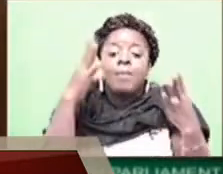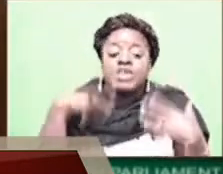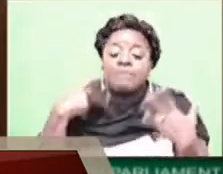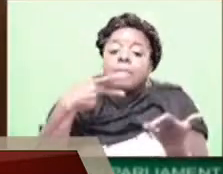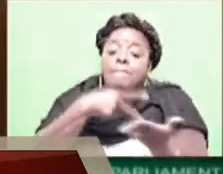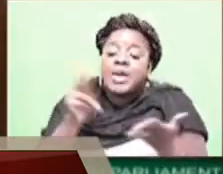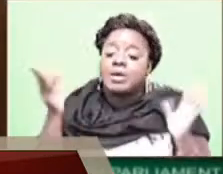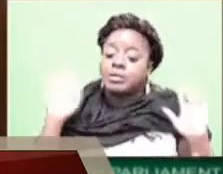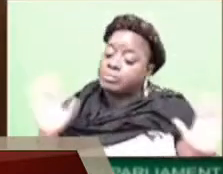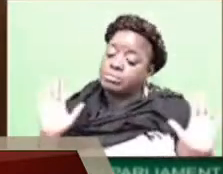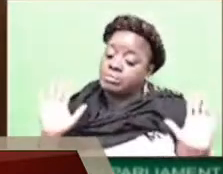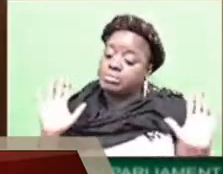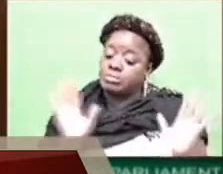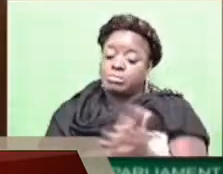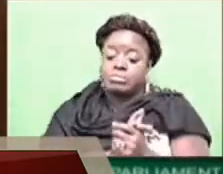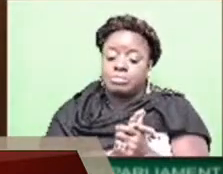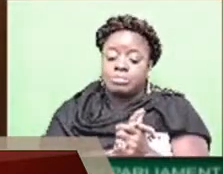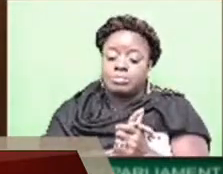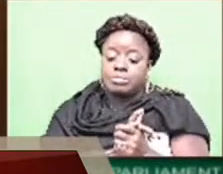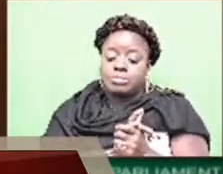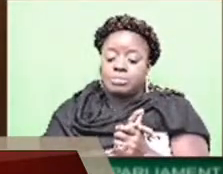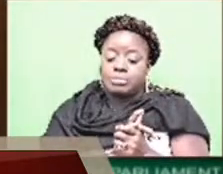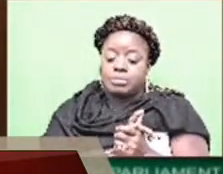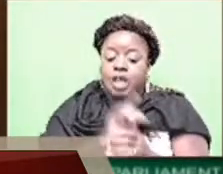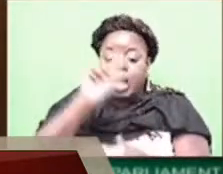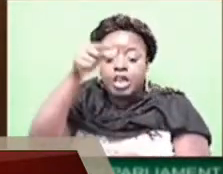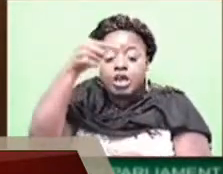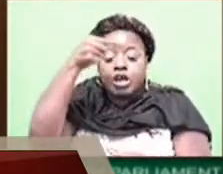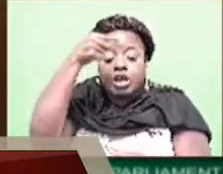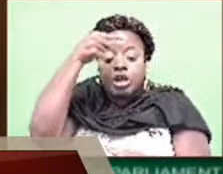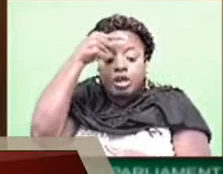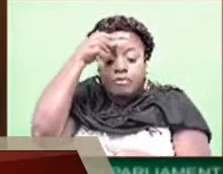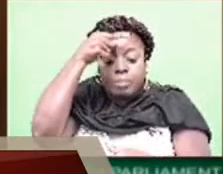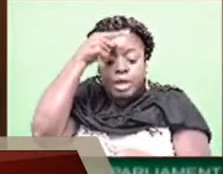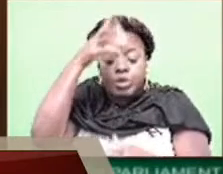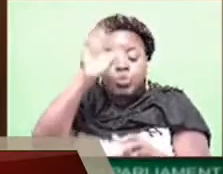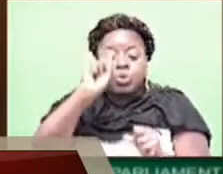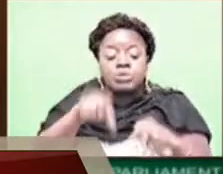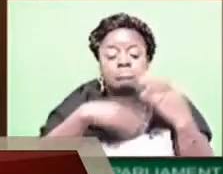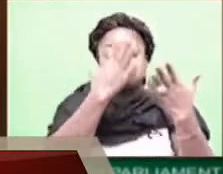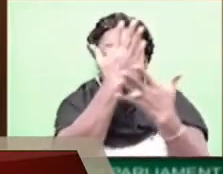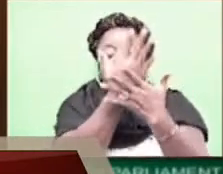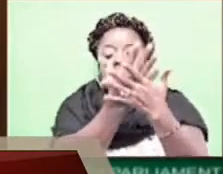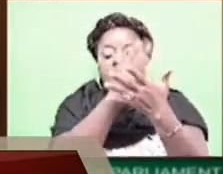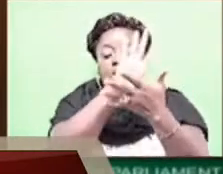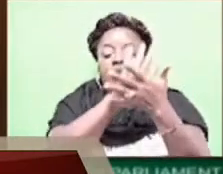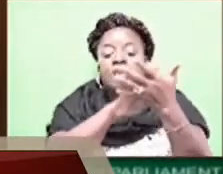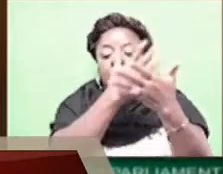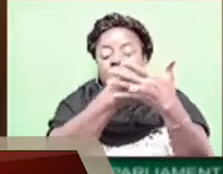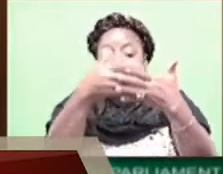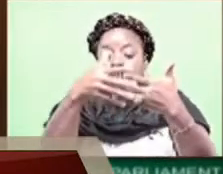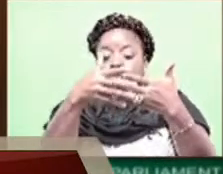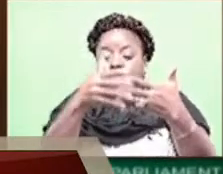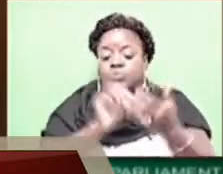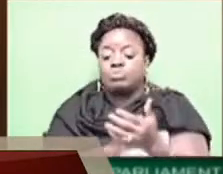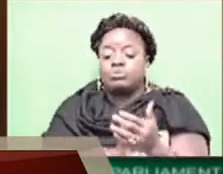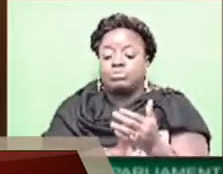of the government is to issue these regulations with a schedule by which we immediately